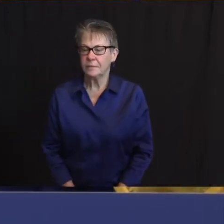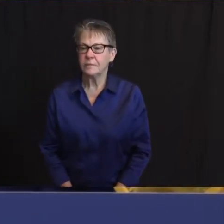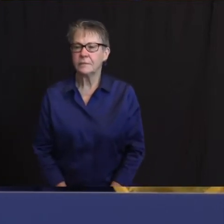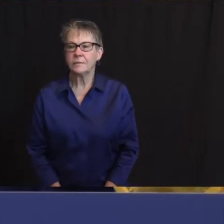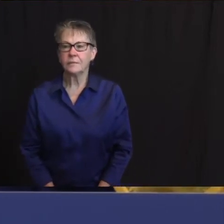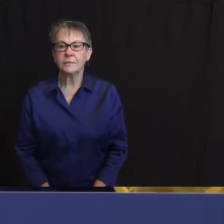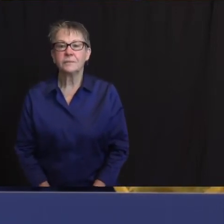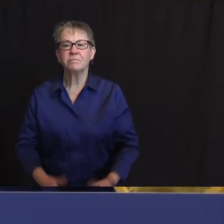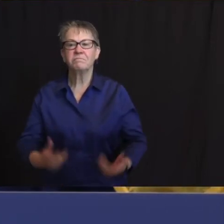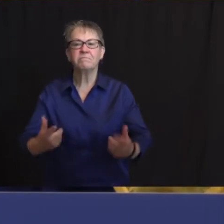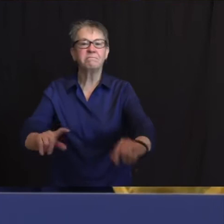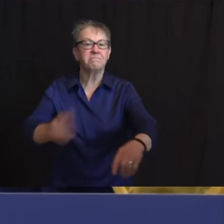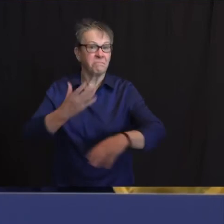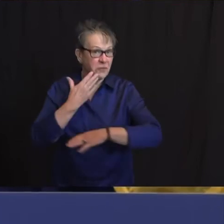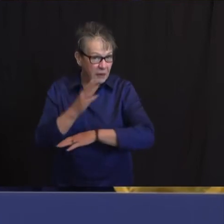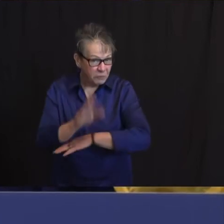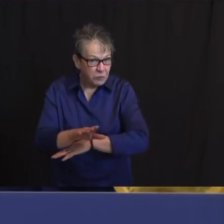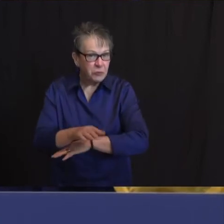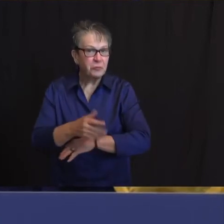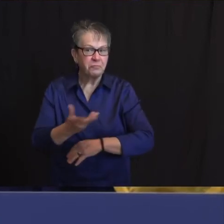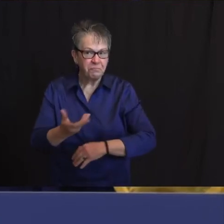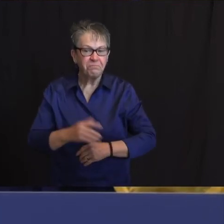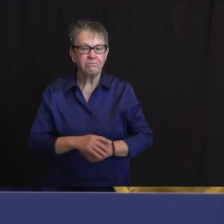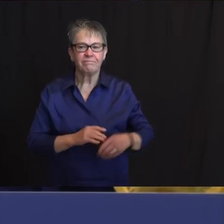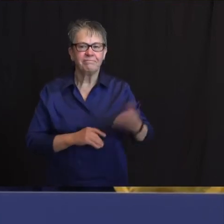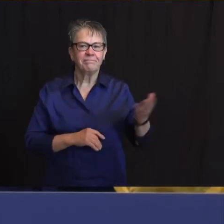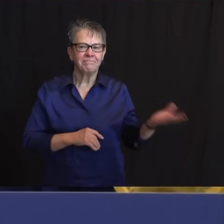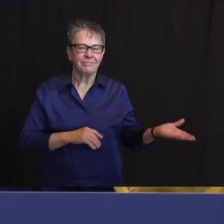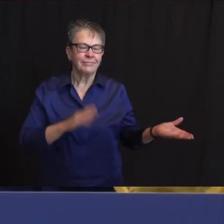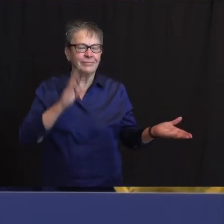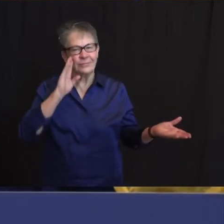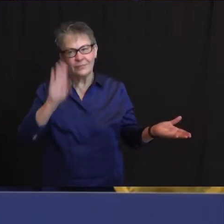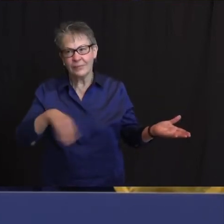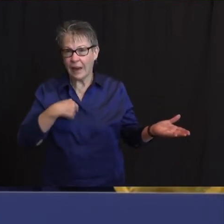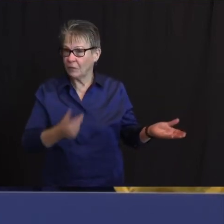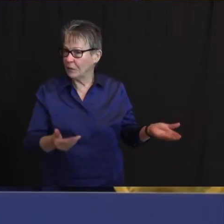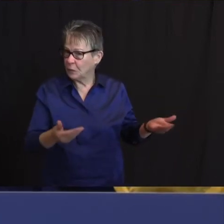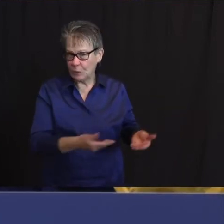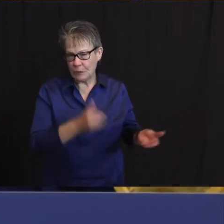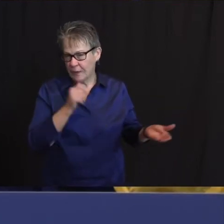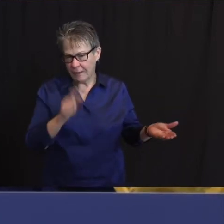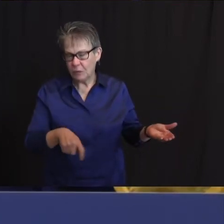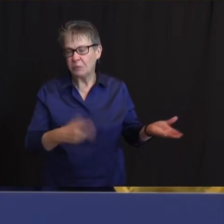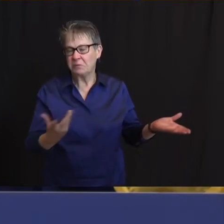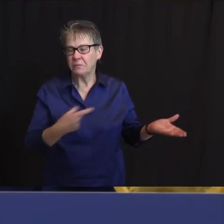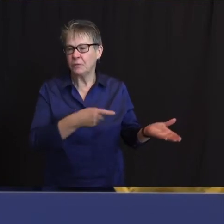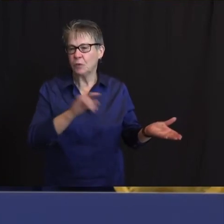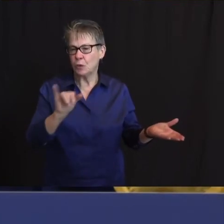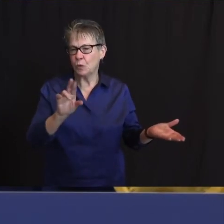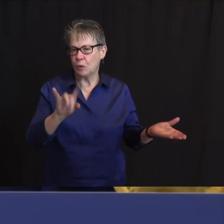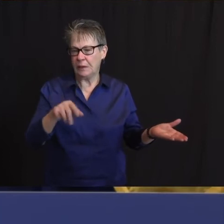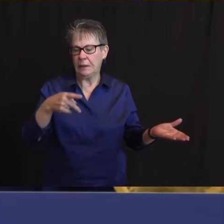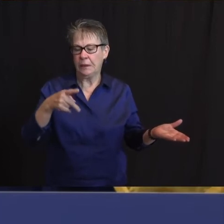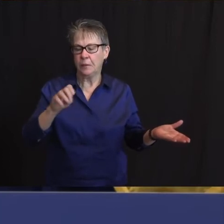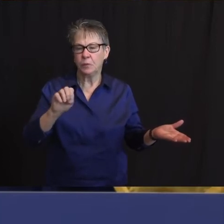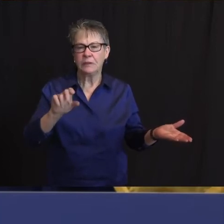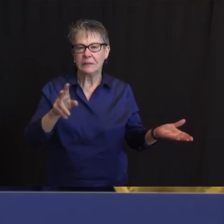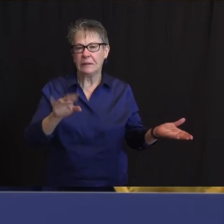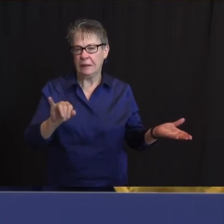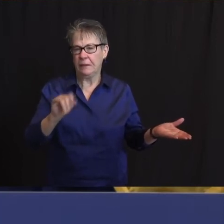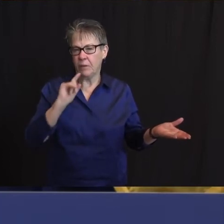Good afternoon. Joining me to my right is the woman who needs no introduction, the Commissioner of the Department of Health, Judy Persicelli. To her right,